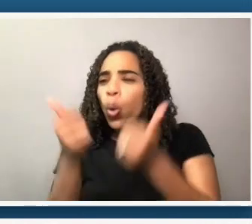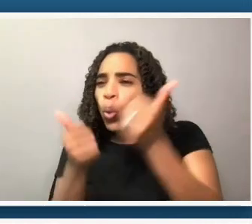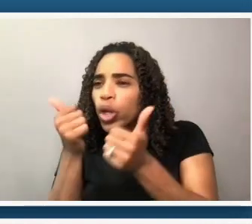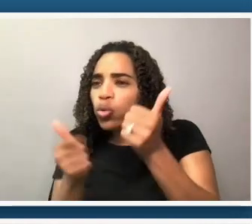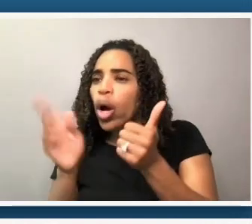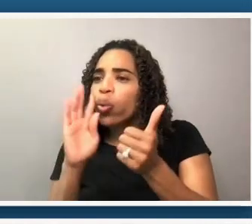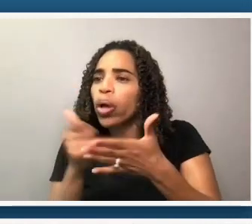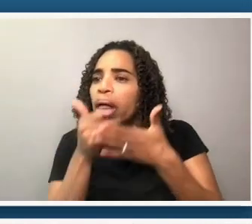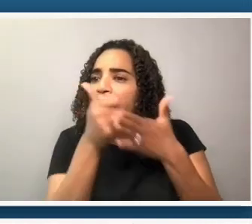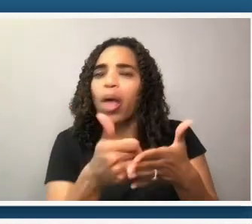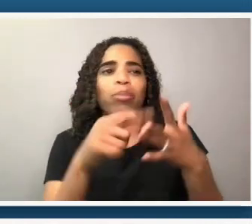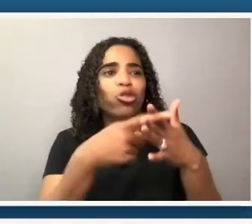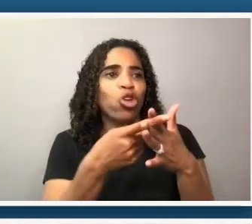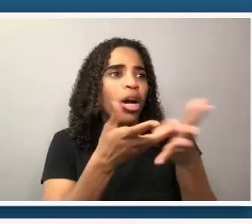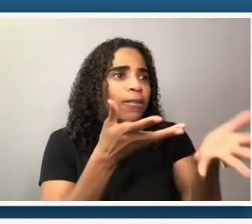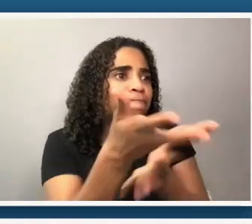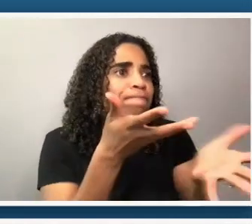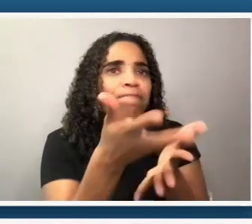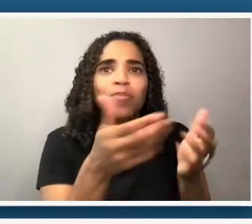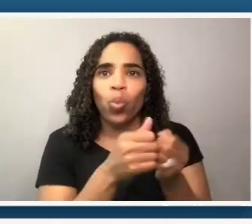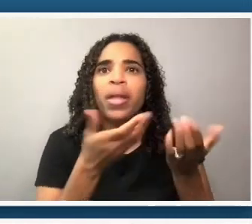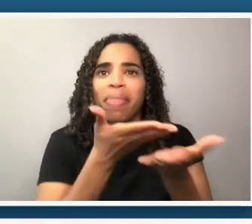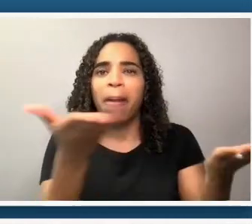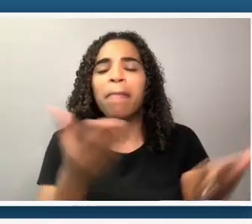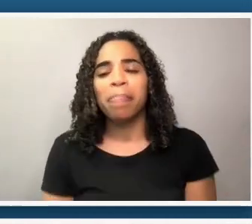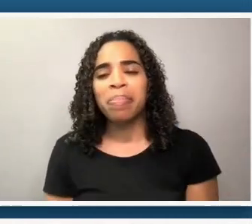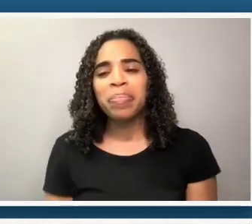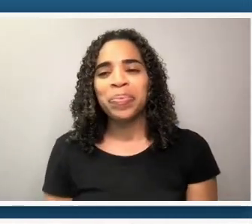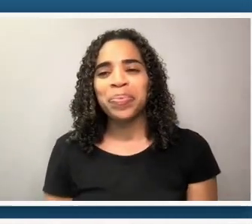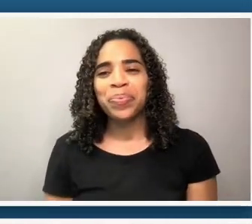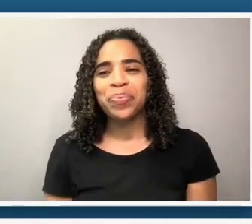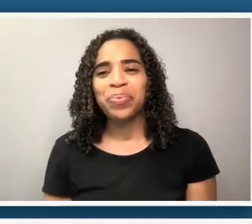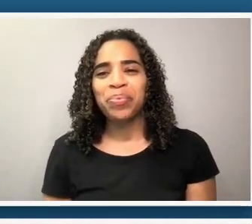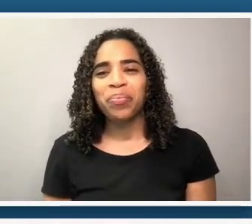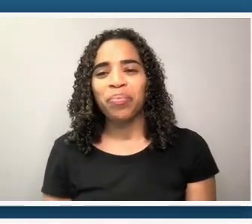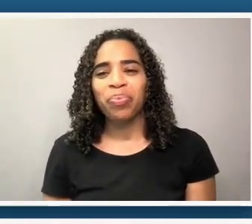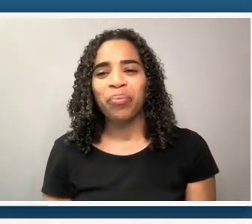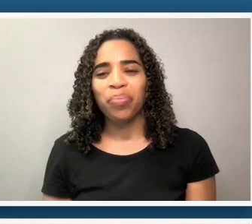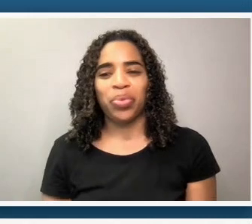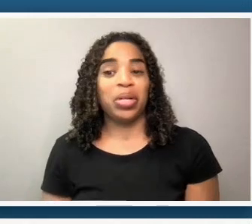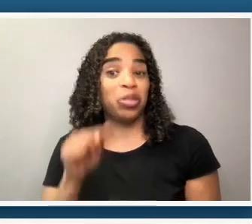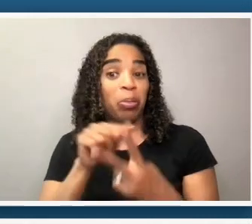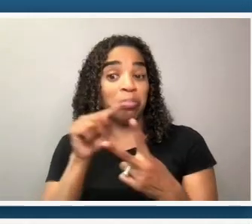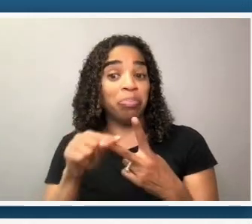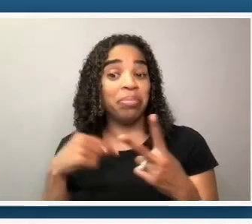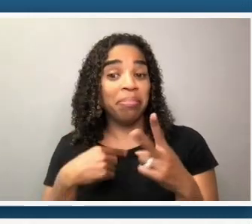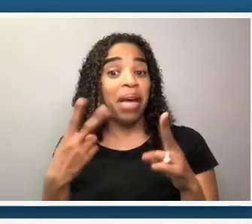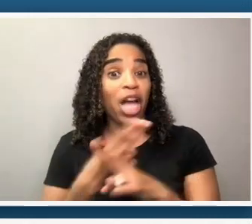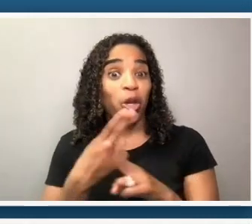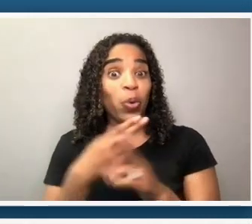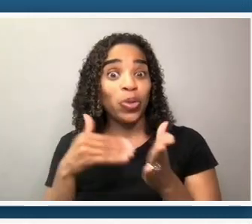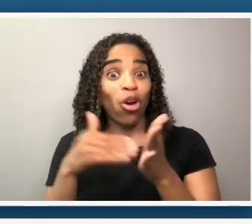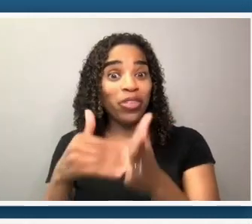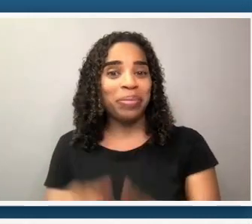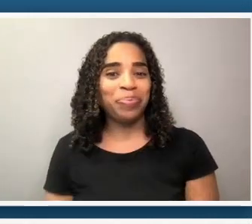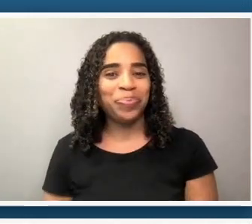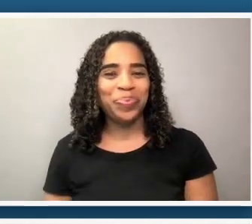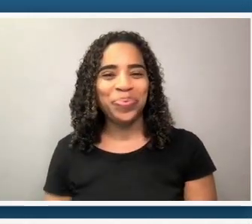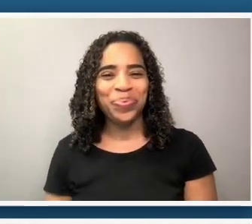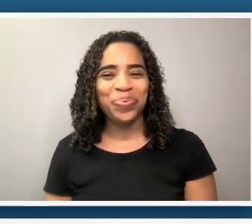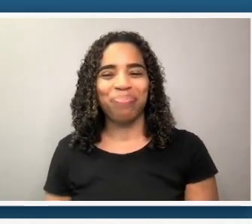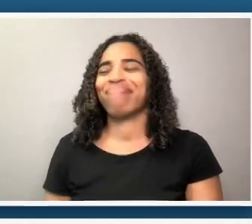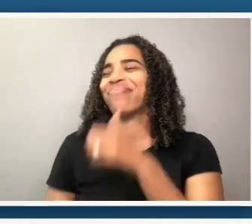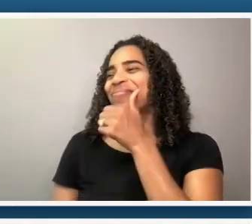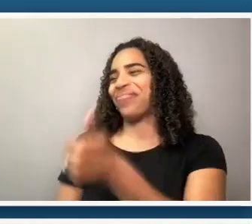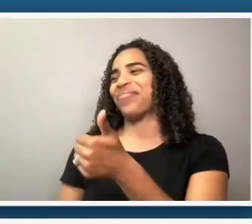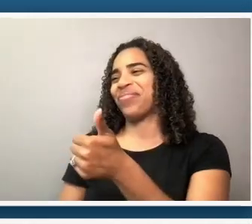the conversations that you're hoping for. So those are two things that we use all the time. Those are